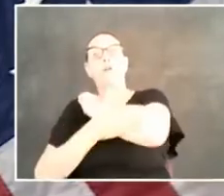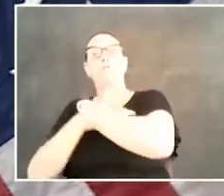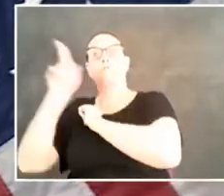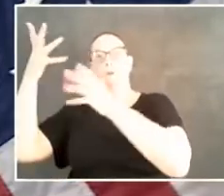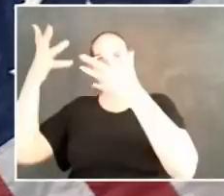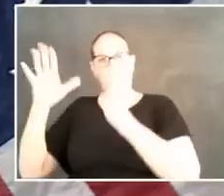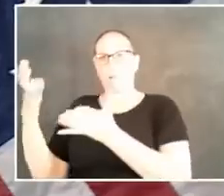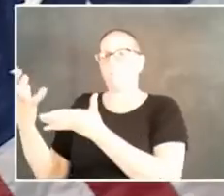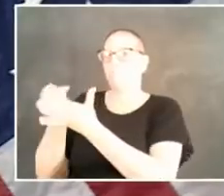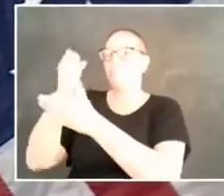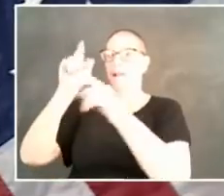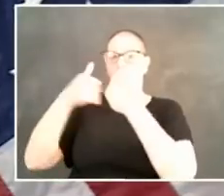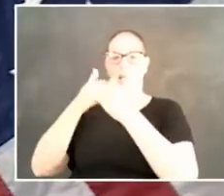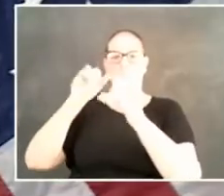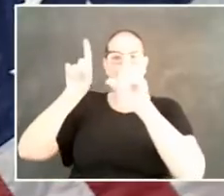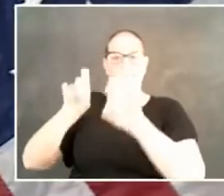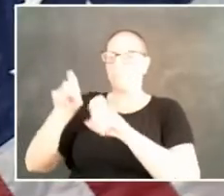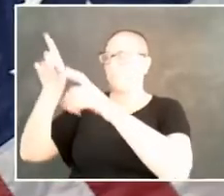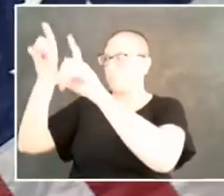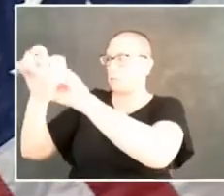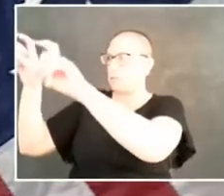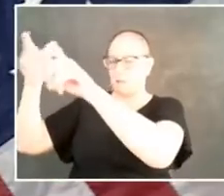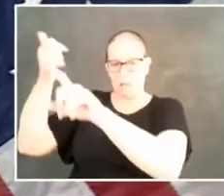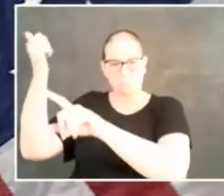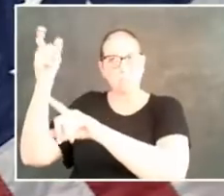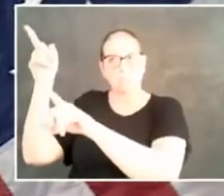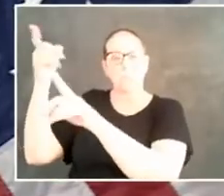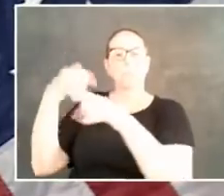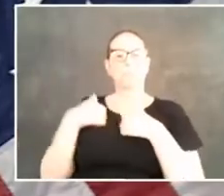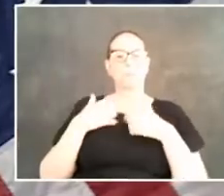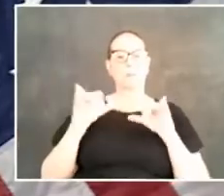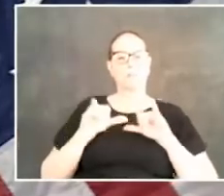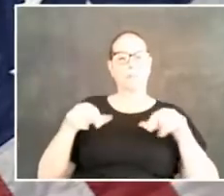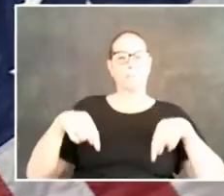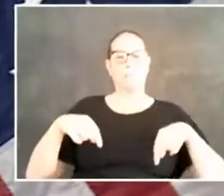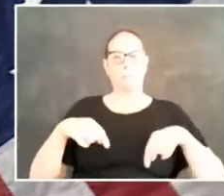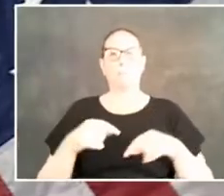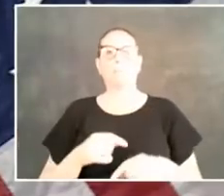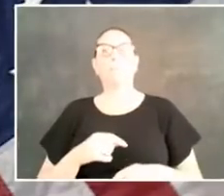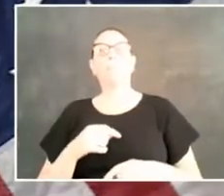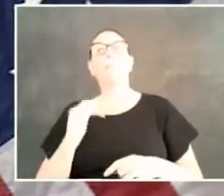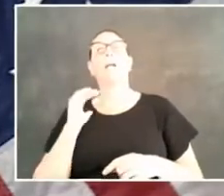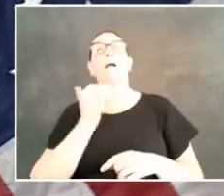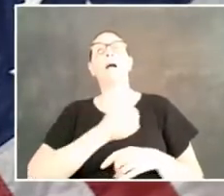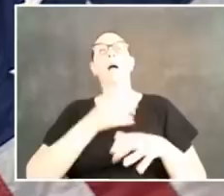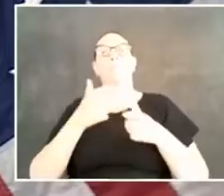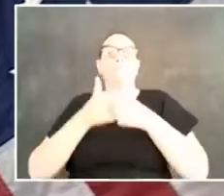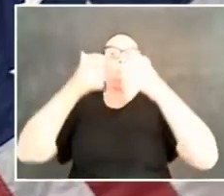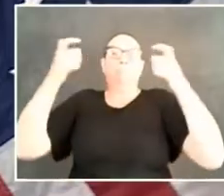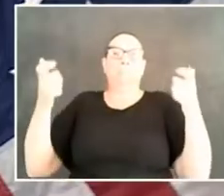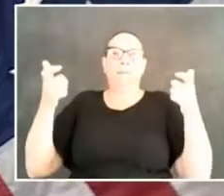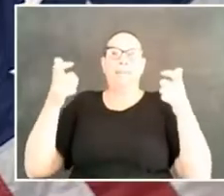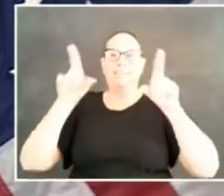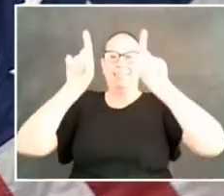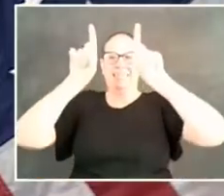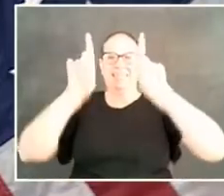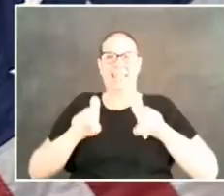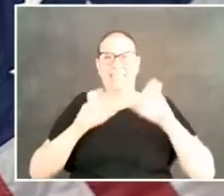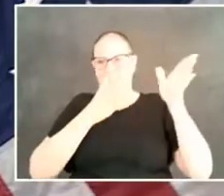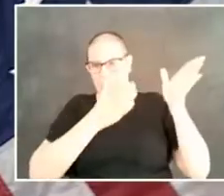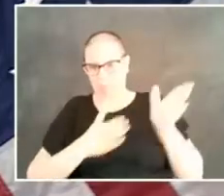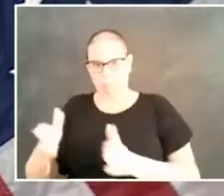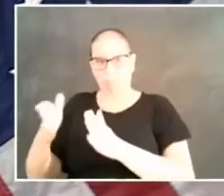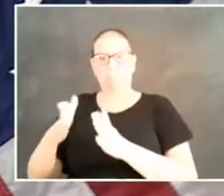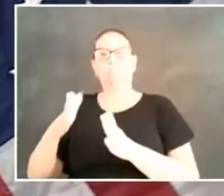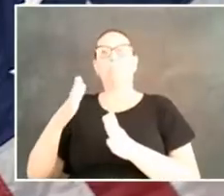disease and move to a restart. So testing on a big level, widespread level, tracing each contact, following up with people